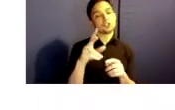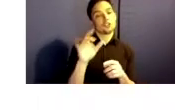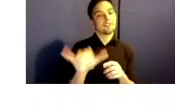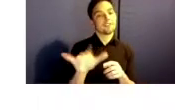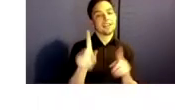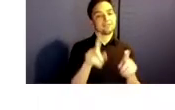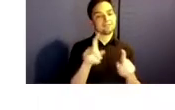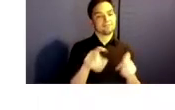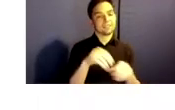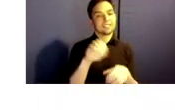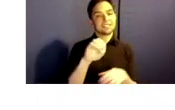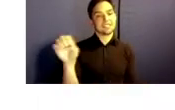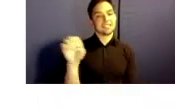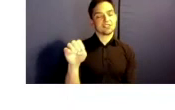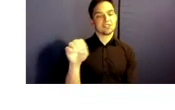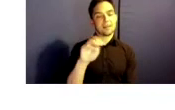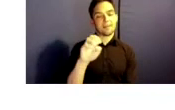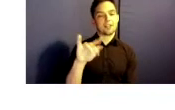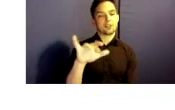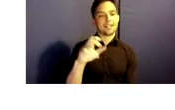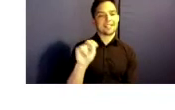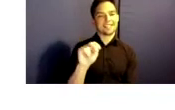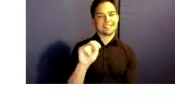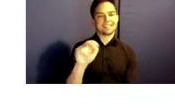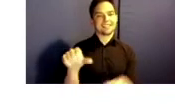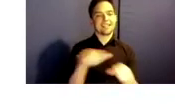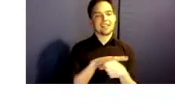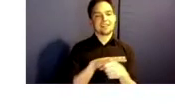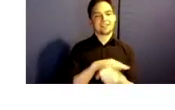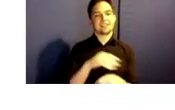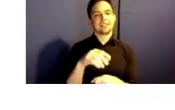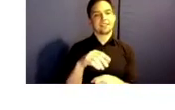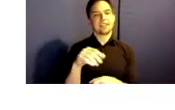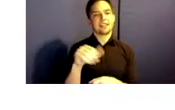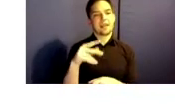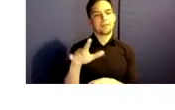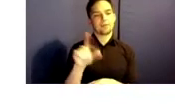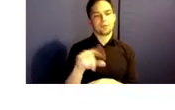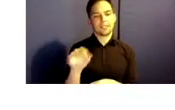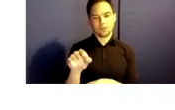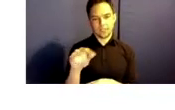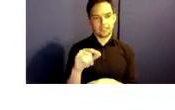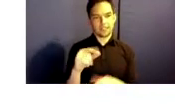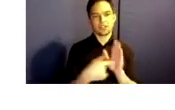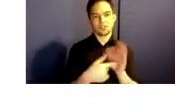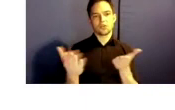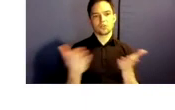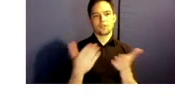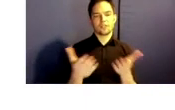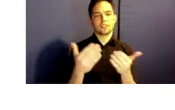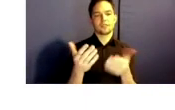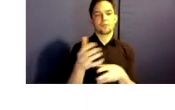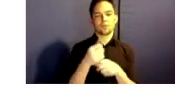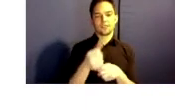the Eastern Mediterranean region in April 2020 showed that health services have been receiving